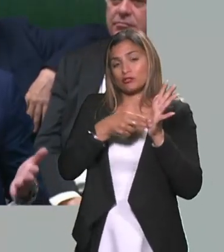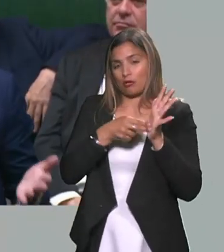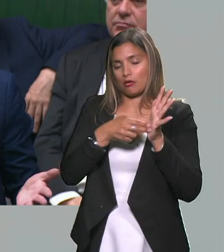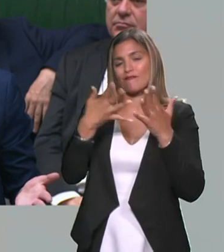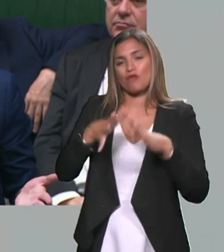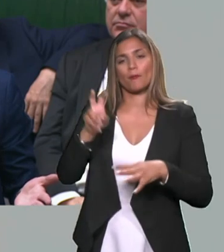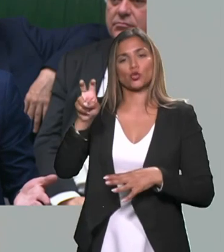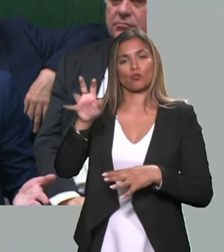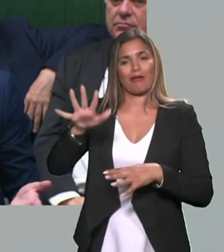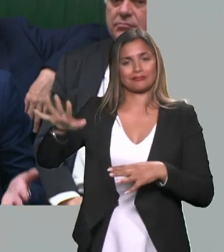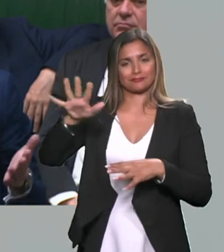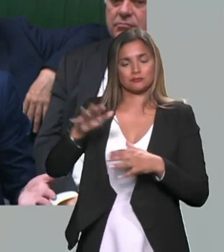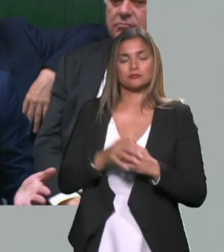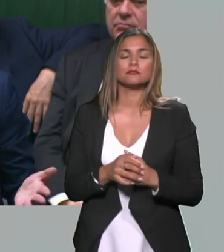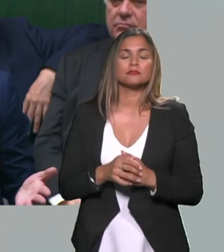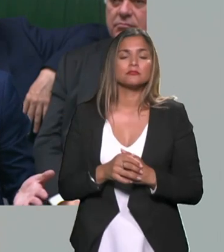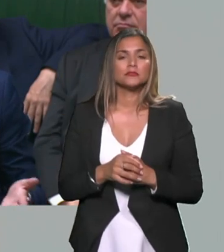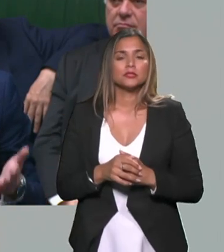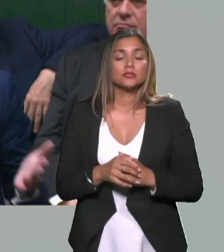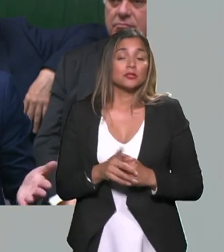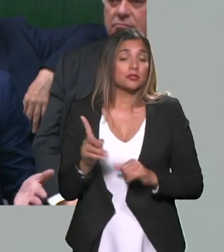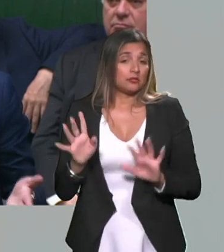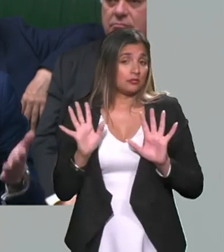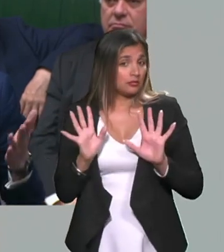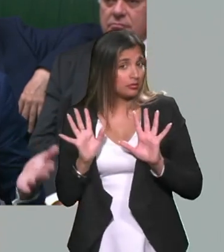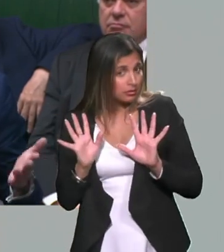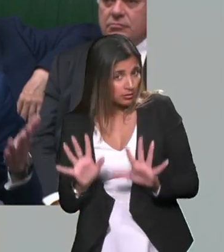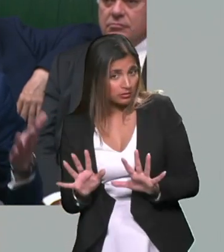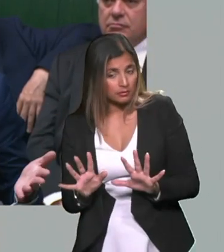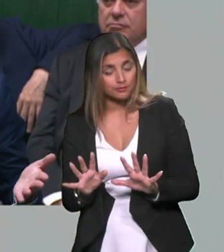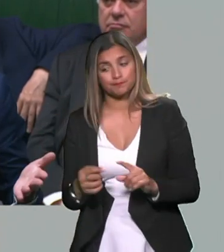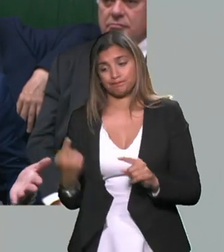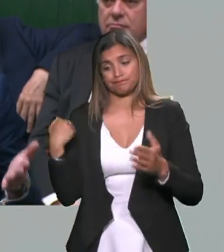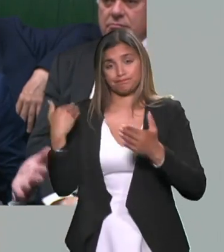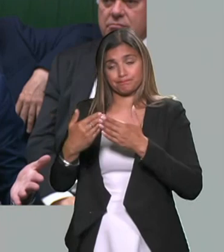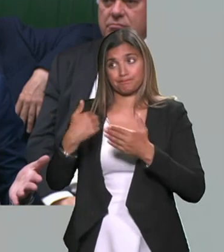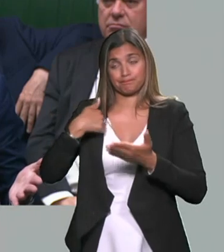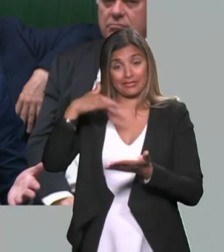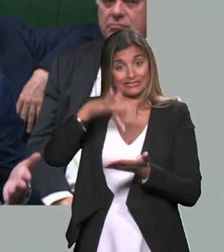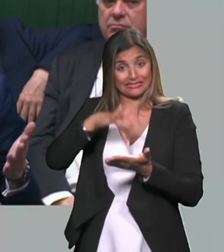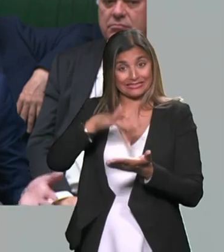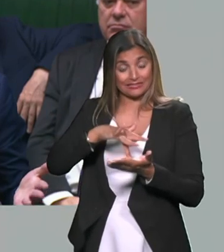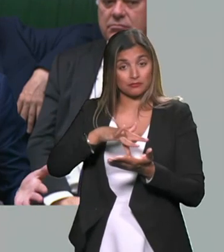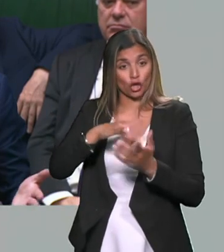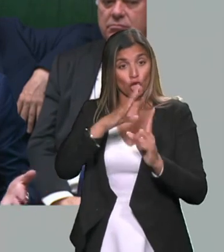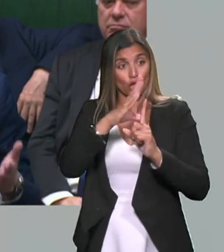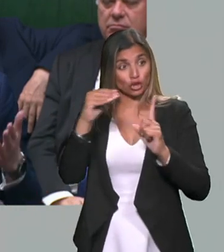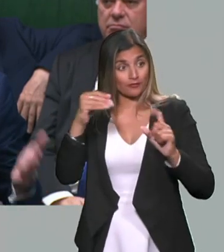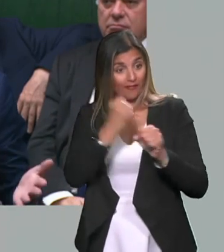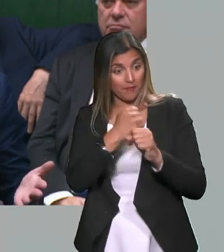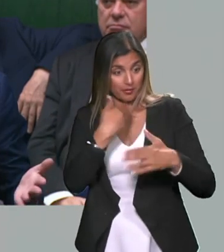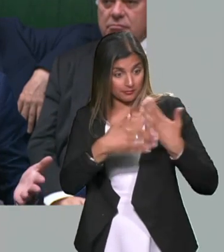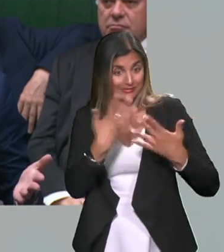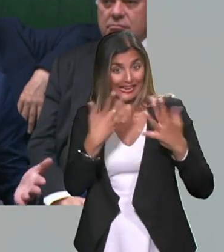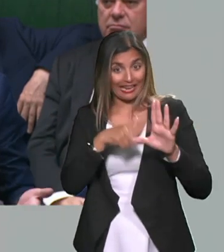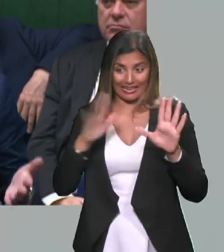The number of workless households in our city has halved over the last decade of Conservatives in government. So would